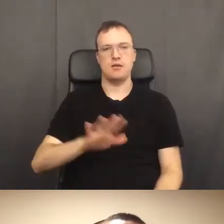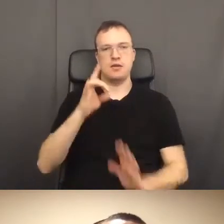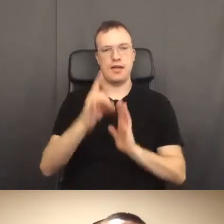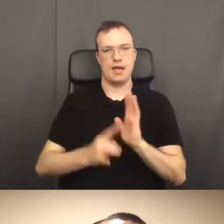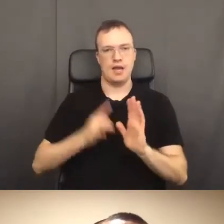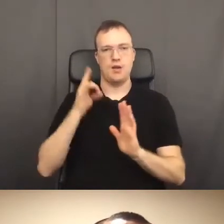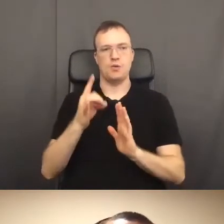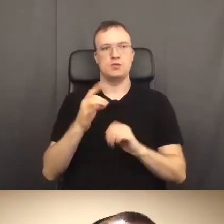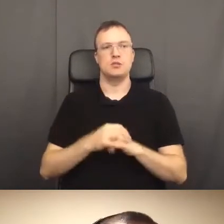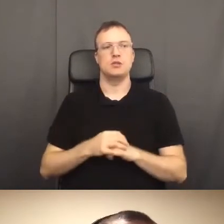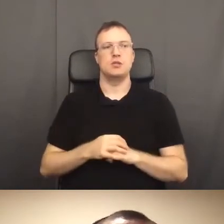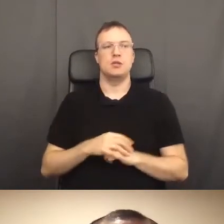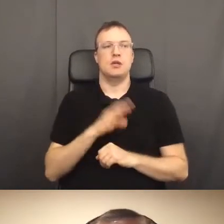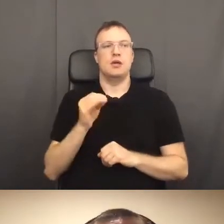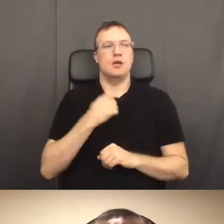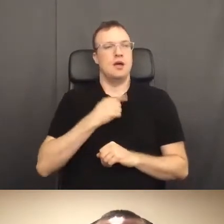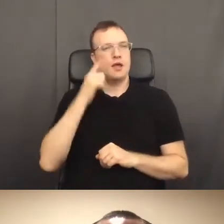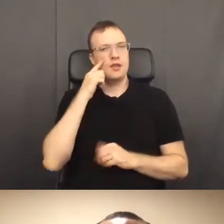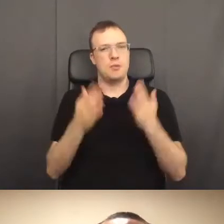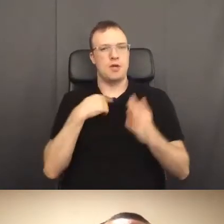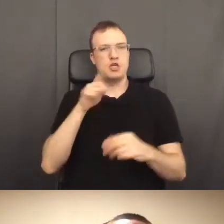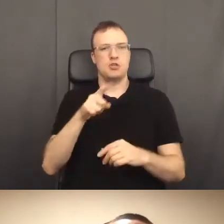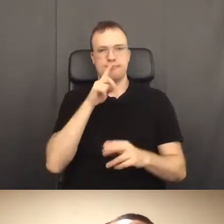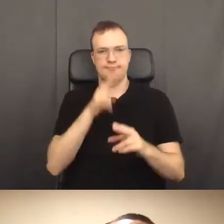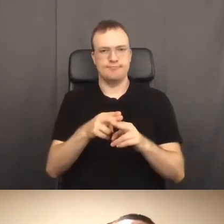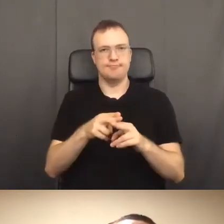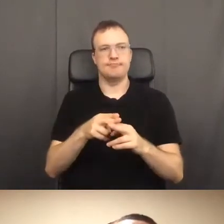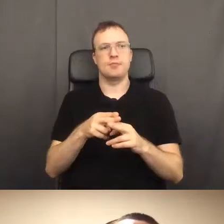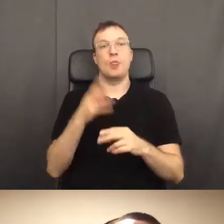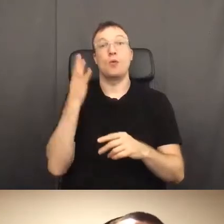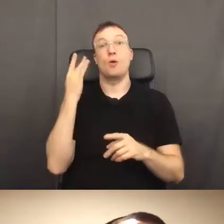hours. And I think maybe I should mention this because